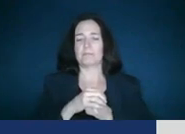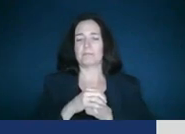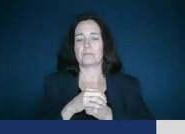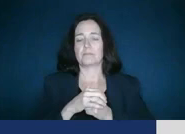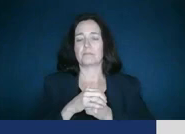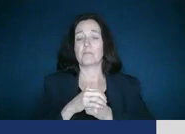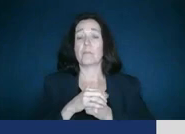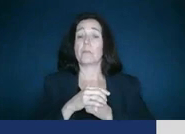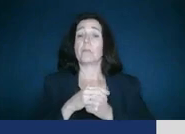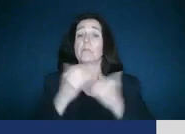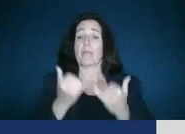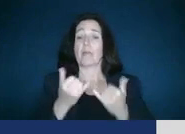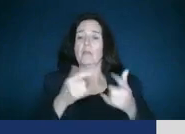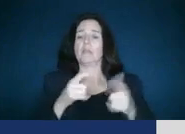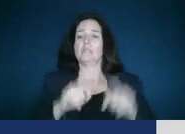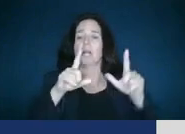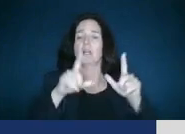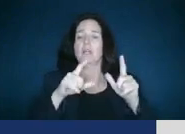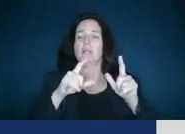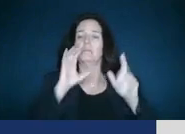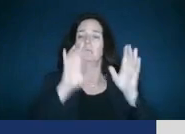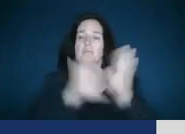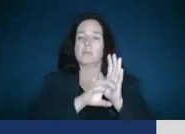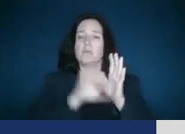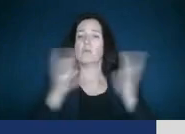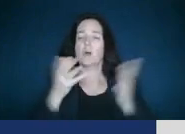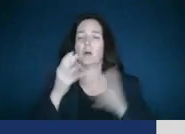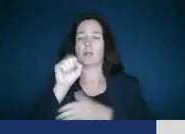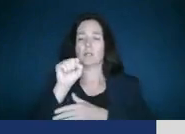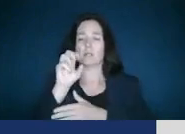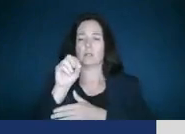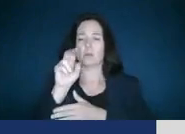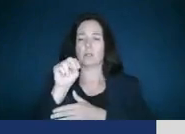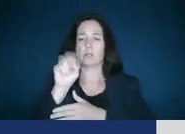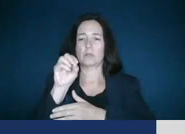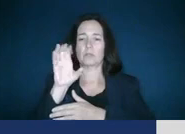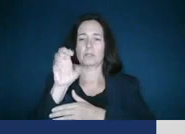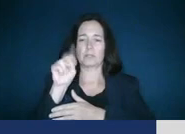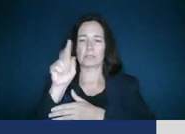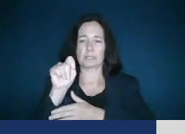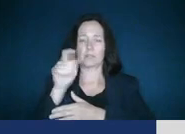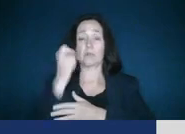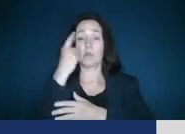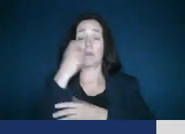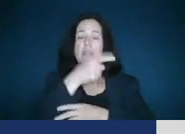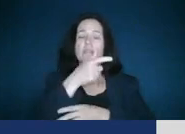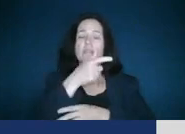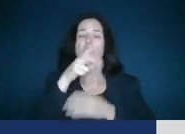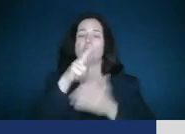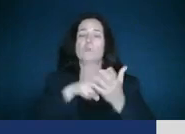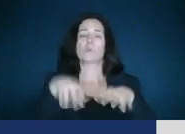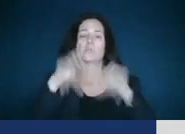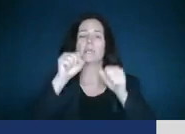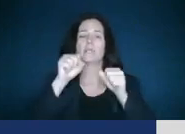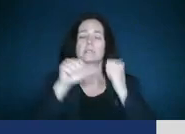This next slide contains a screenshot of Sonocent. Sonocent is a note-taking assistance software that